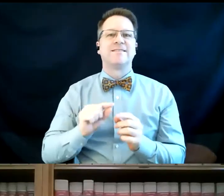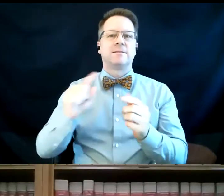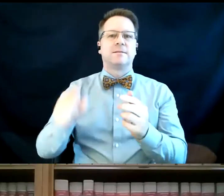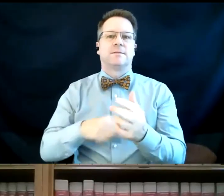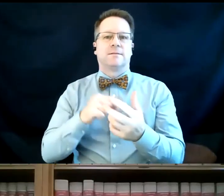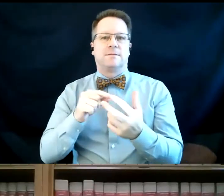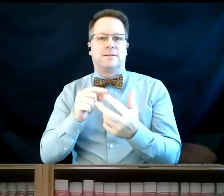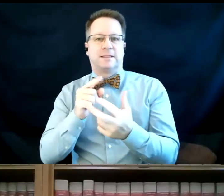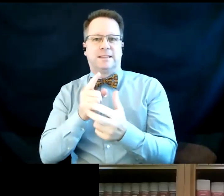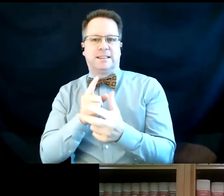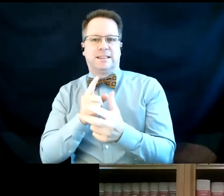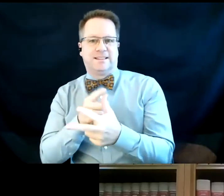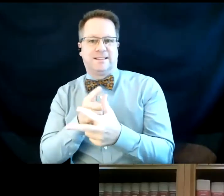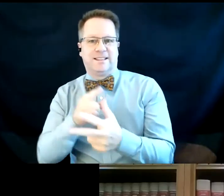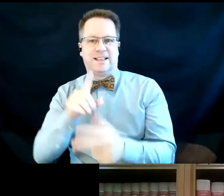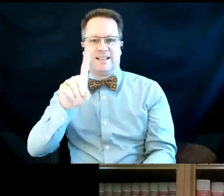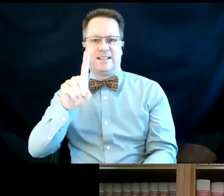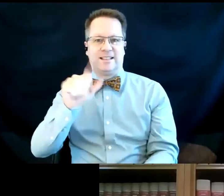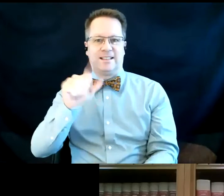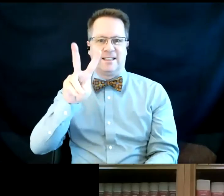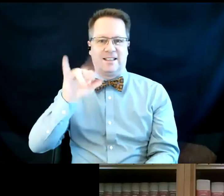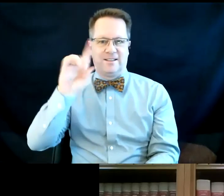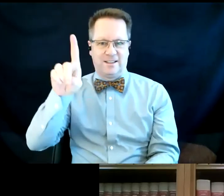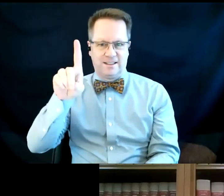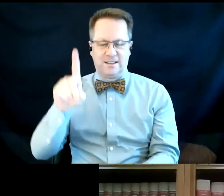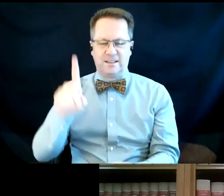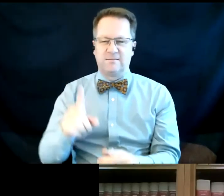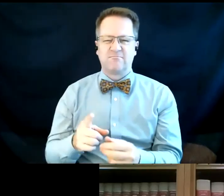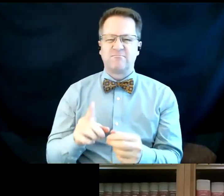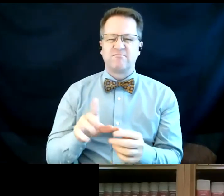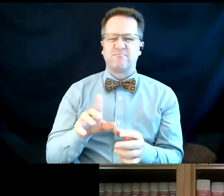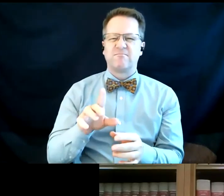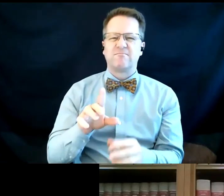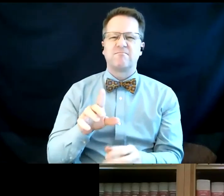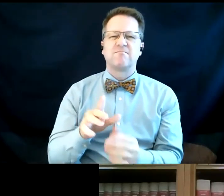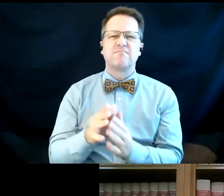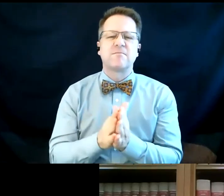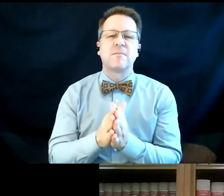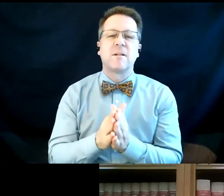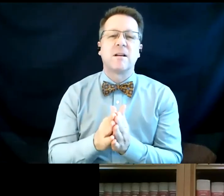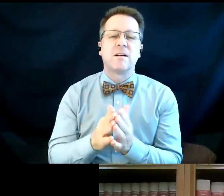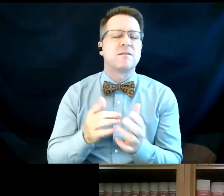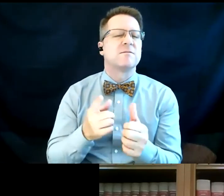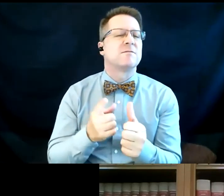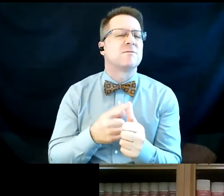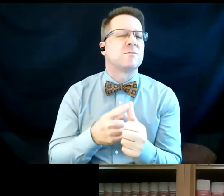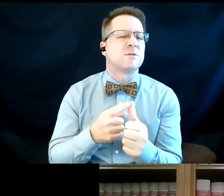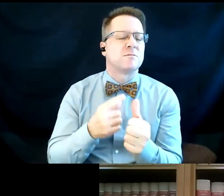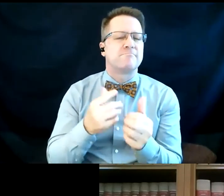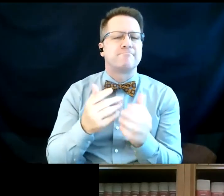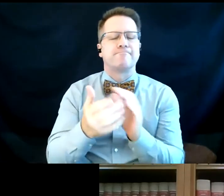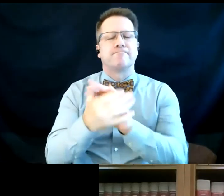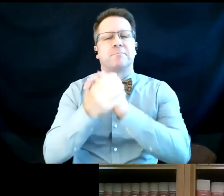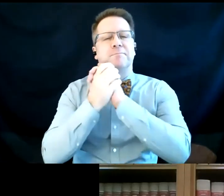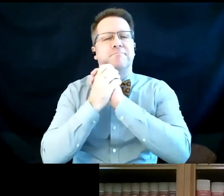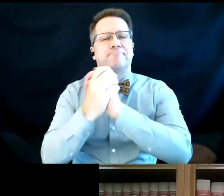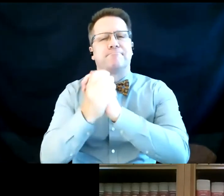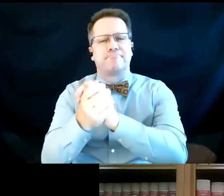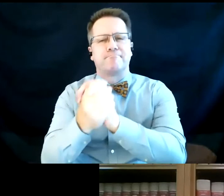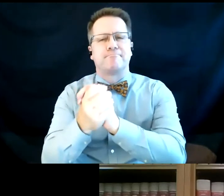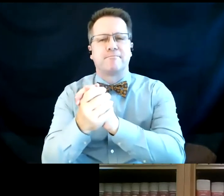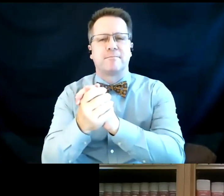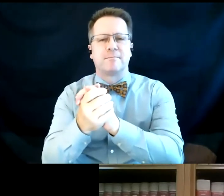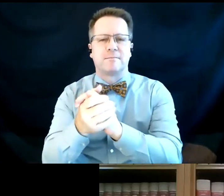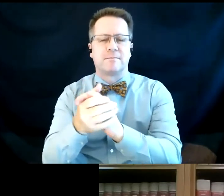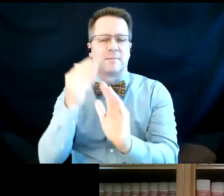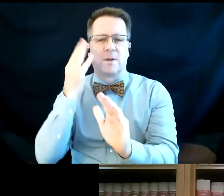shortly. So David, first, I want to say congrats again to remind all of